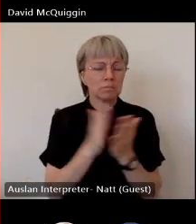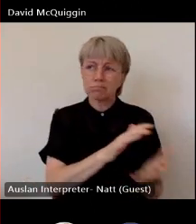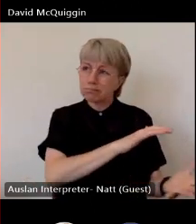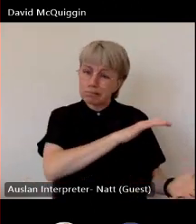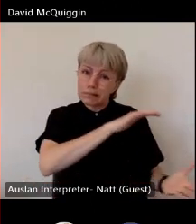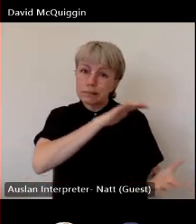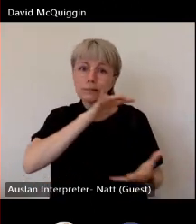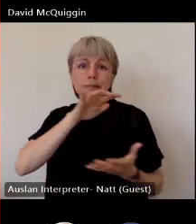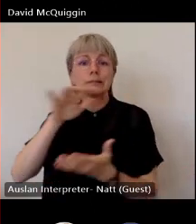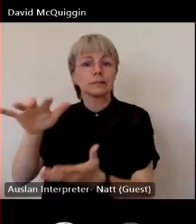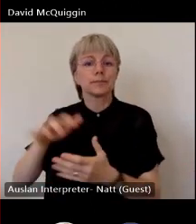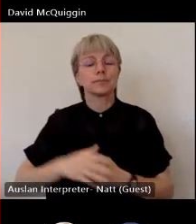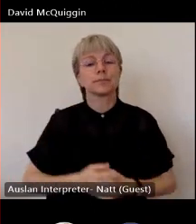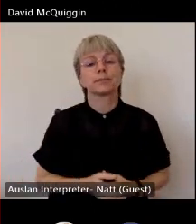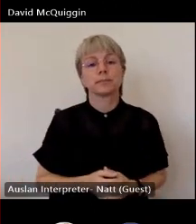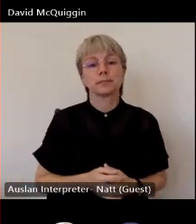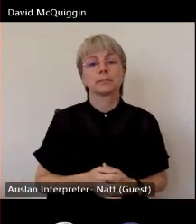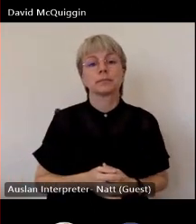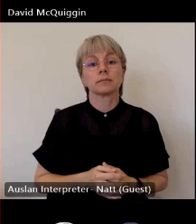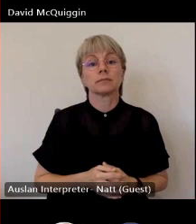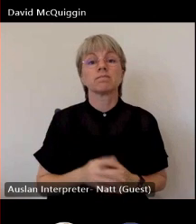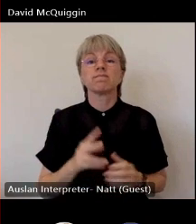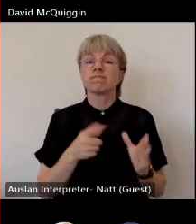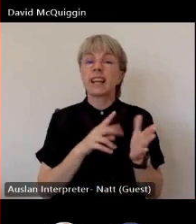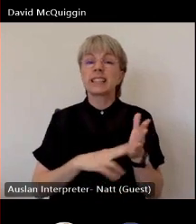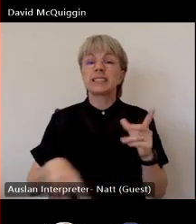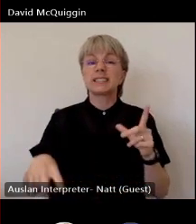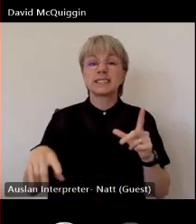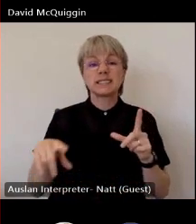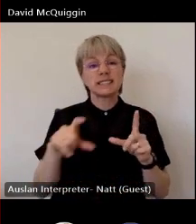Australian Network on Disability is profoundly disappointed that